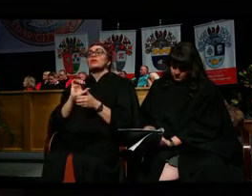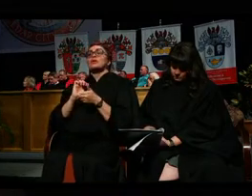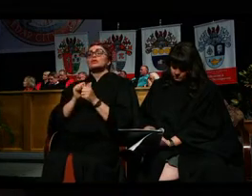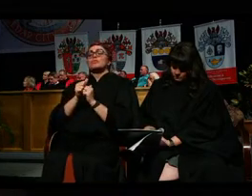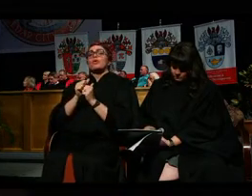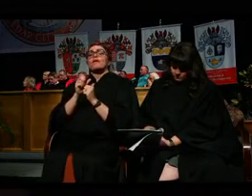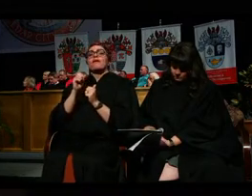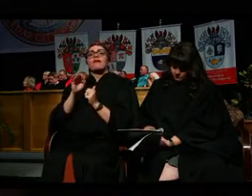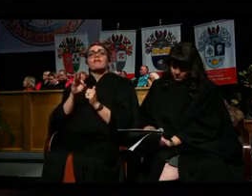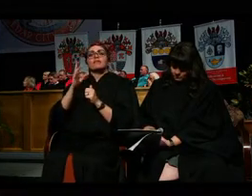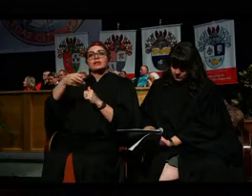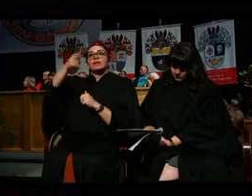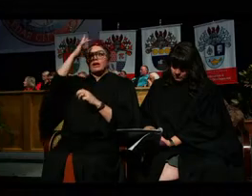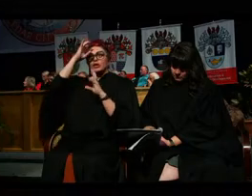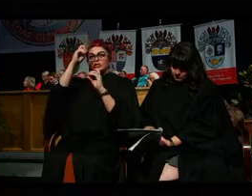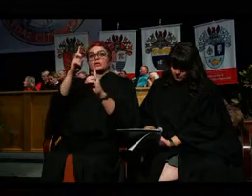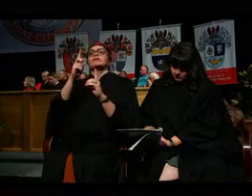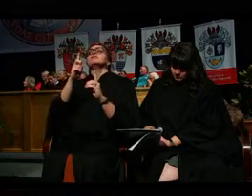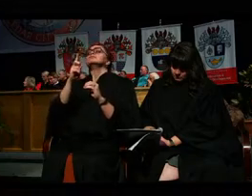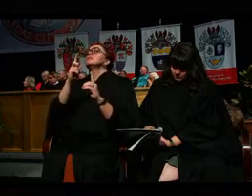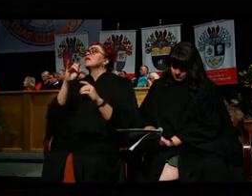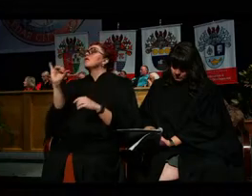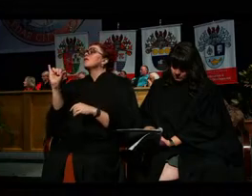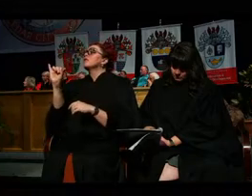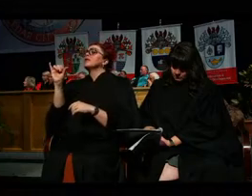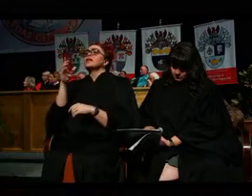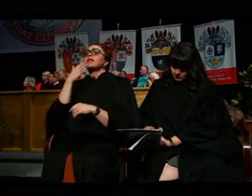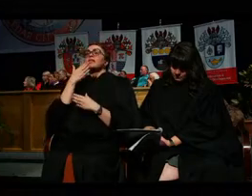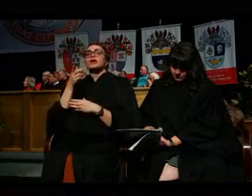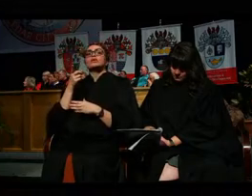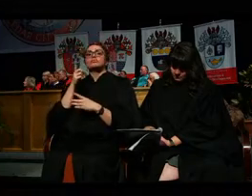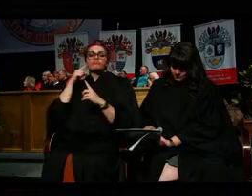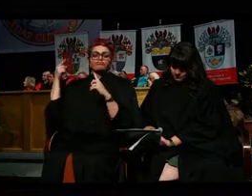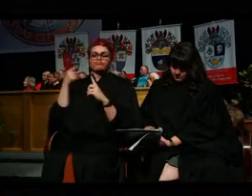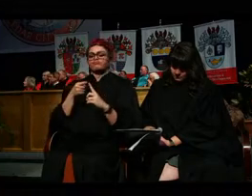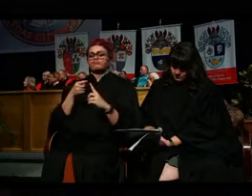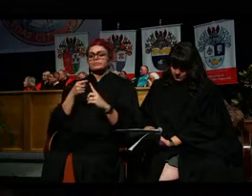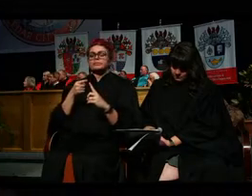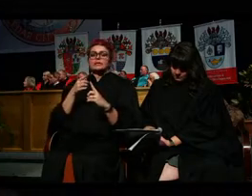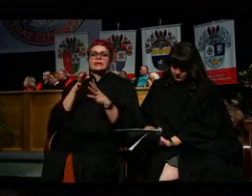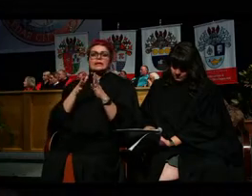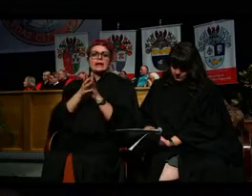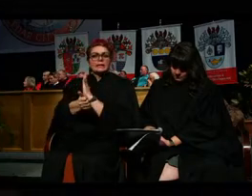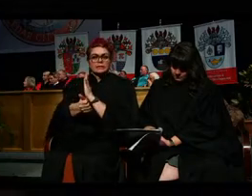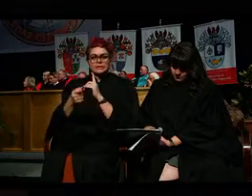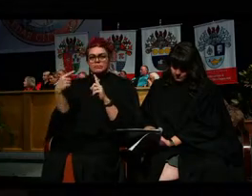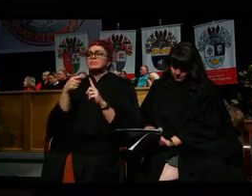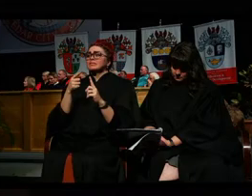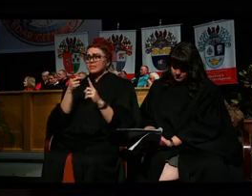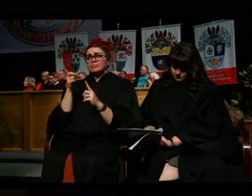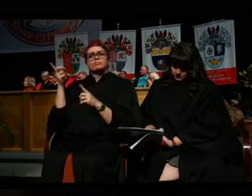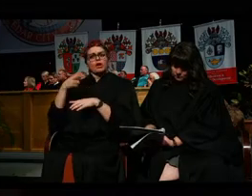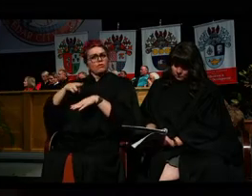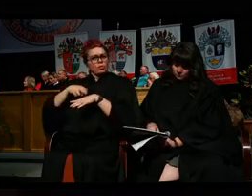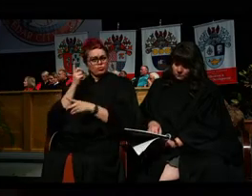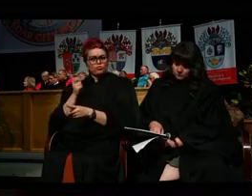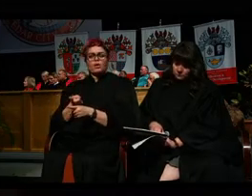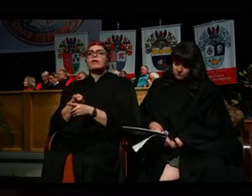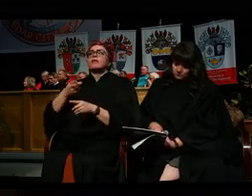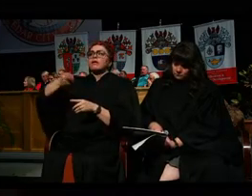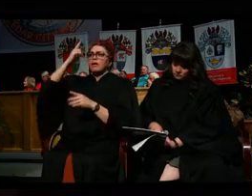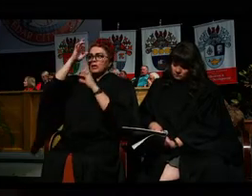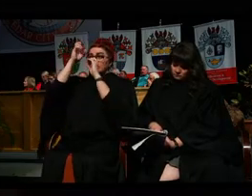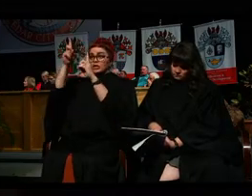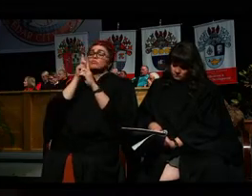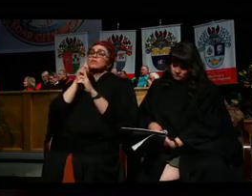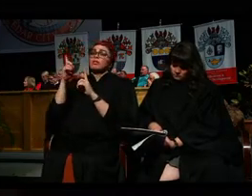state of Utah. And just as importantly, thank you for pushing us toward excellence. He's absolutely right. Higher education in many ways is under attack, and